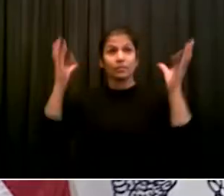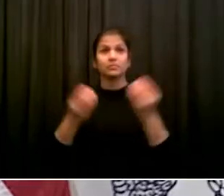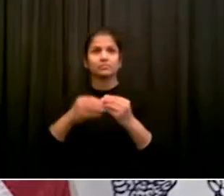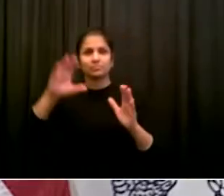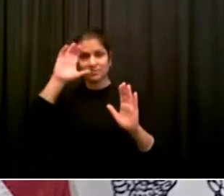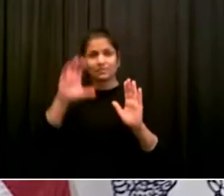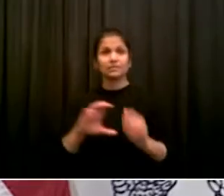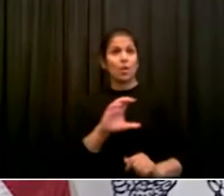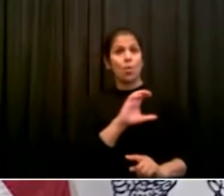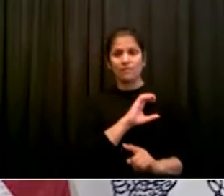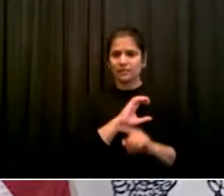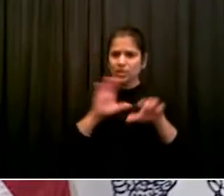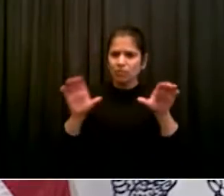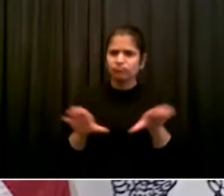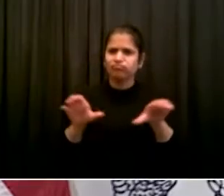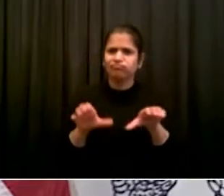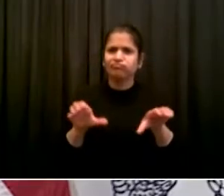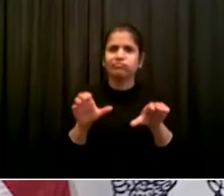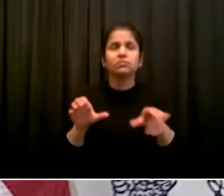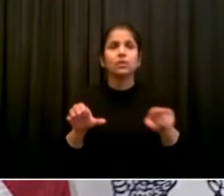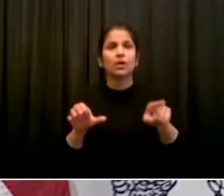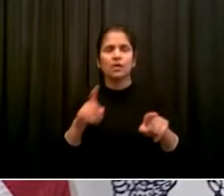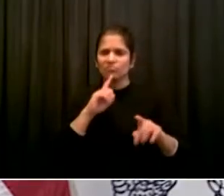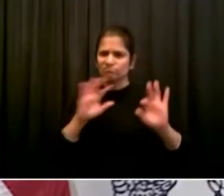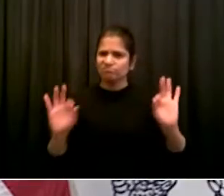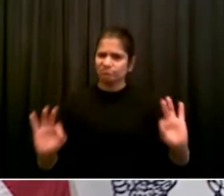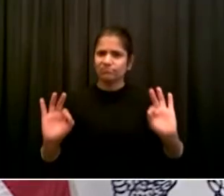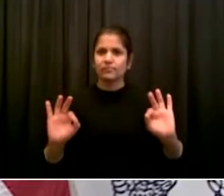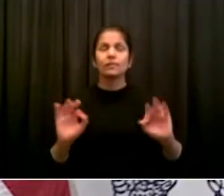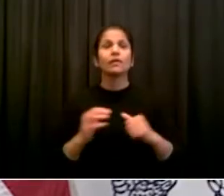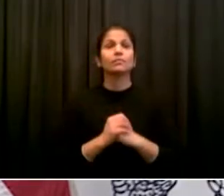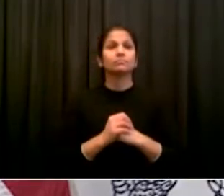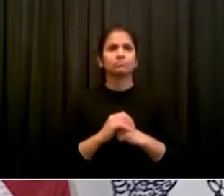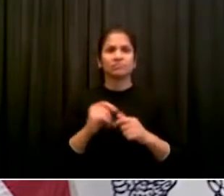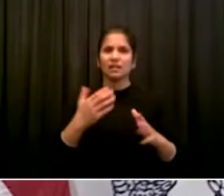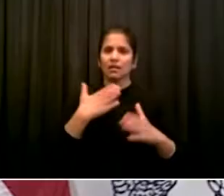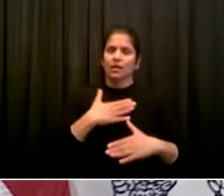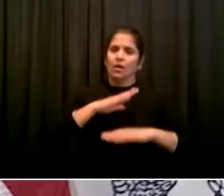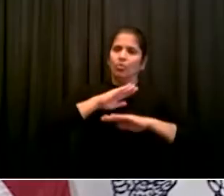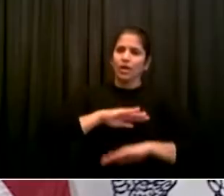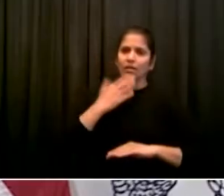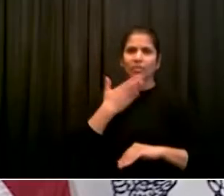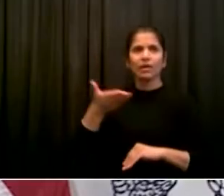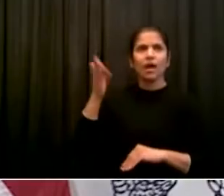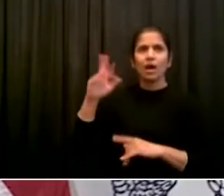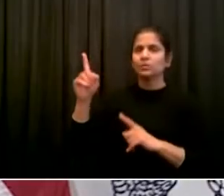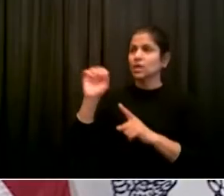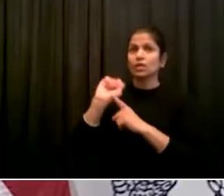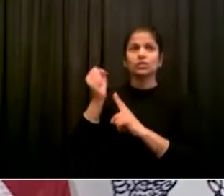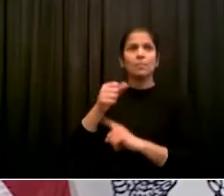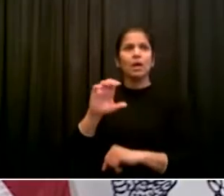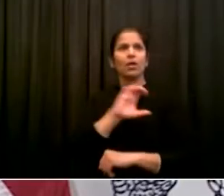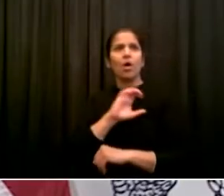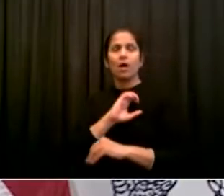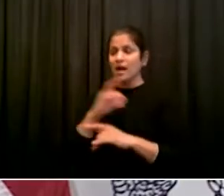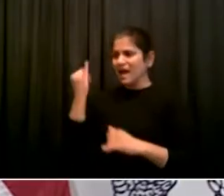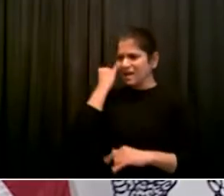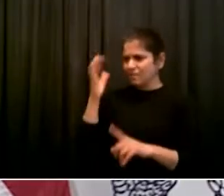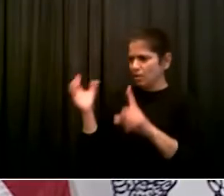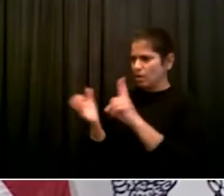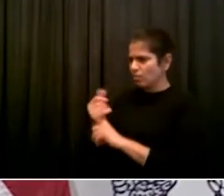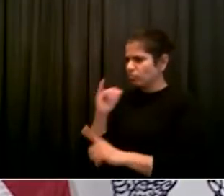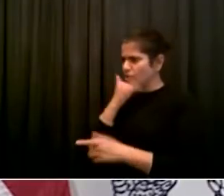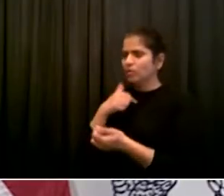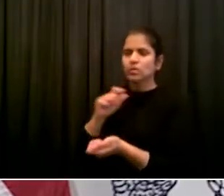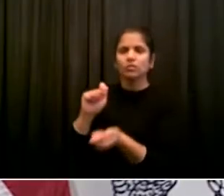and thank God there are very few instances in which an officer is found to have done something profoundly wrong that led